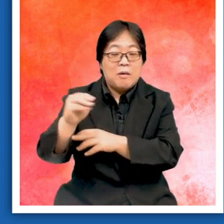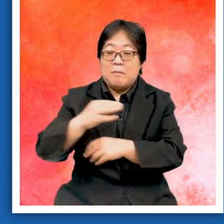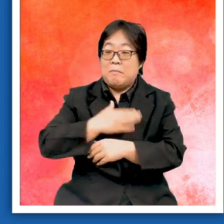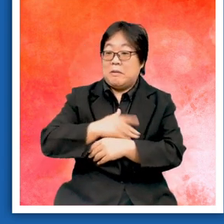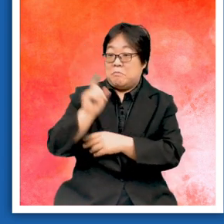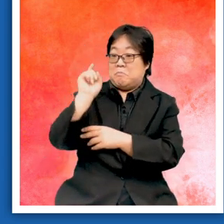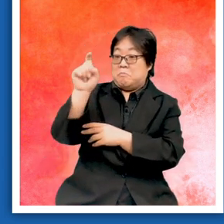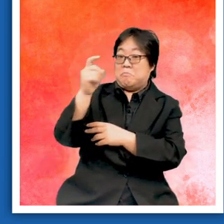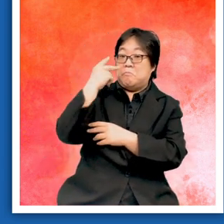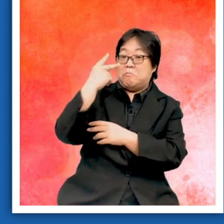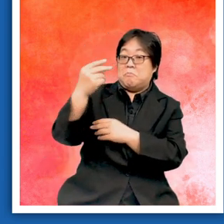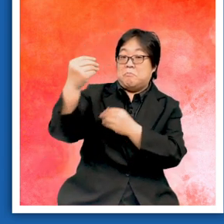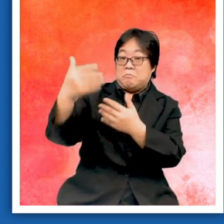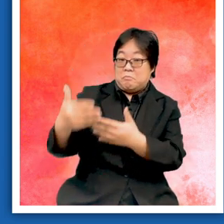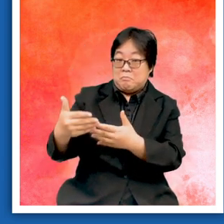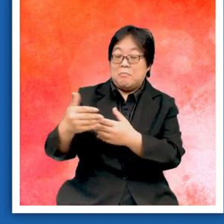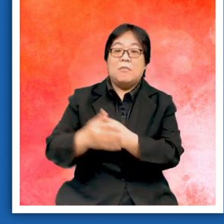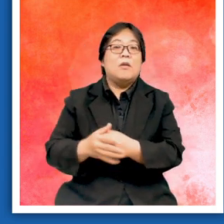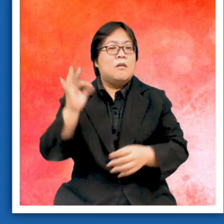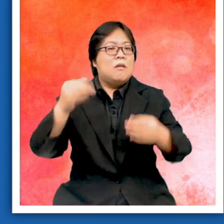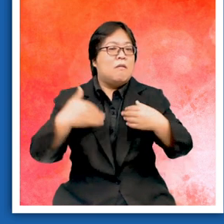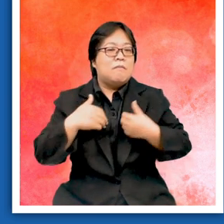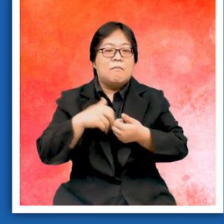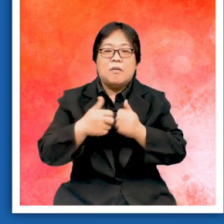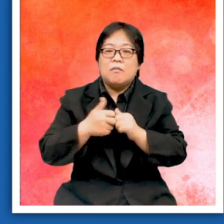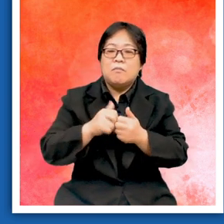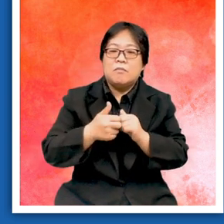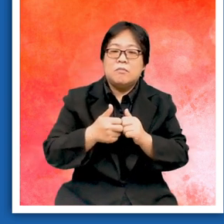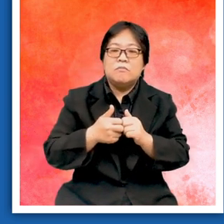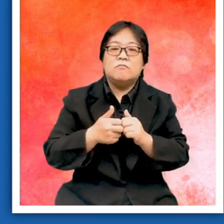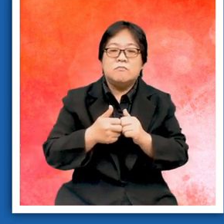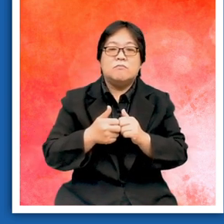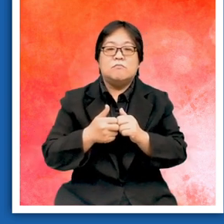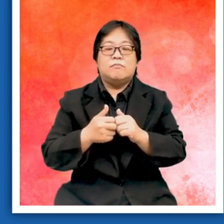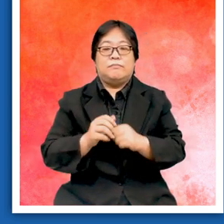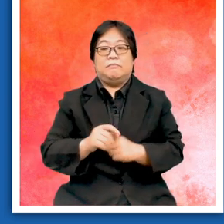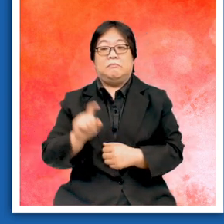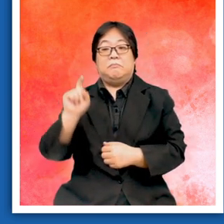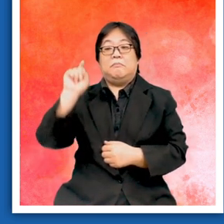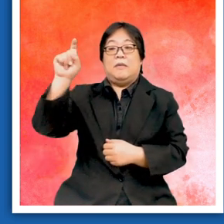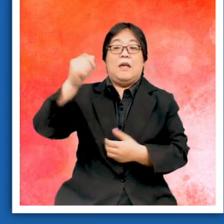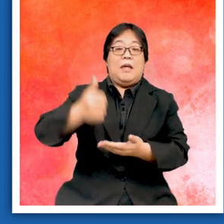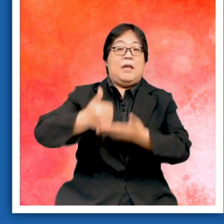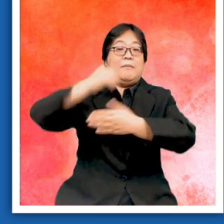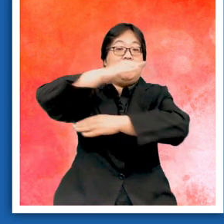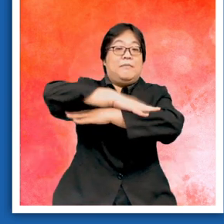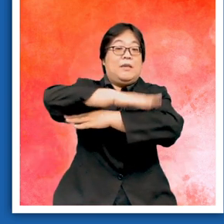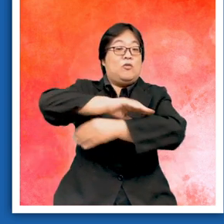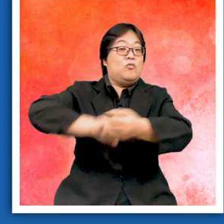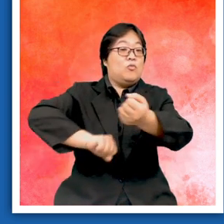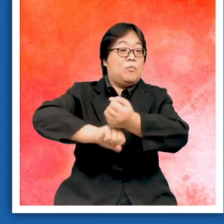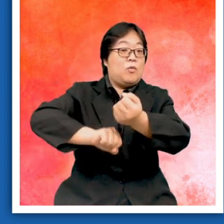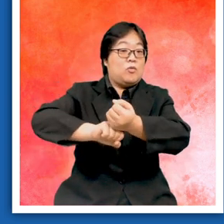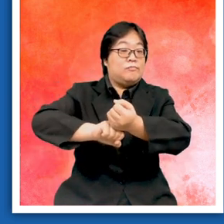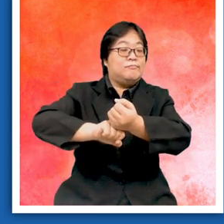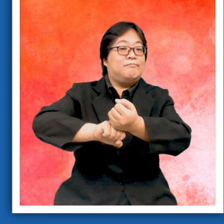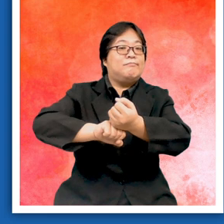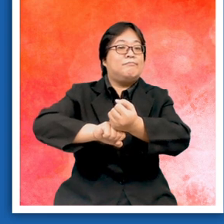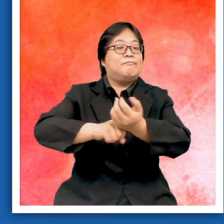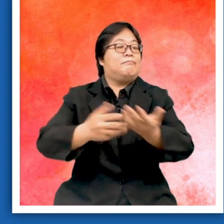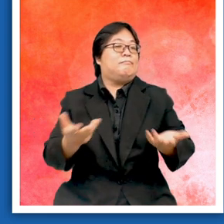look. And if you have an issue, you might hit this help desk support to lodge